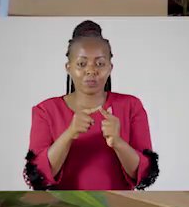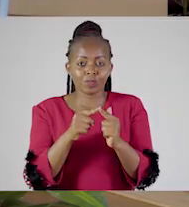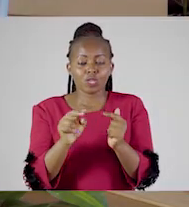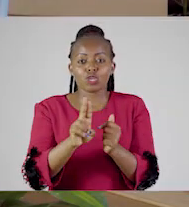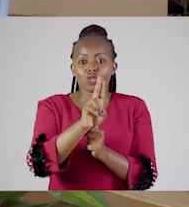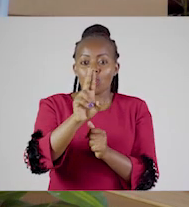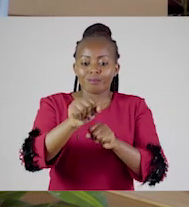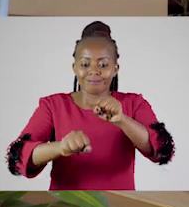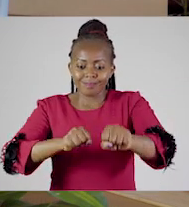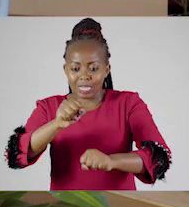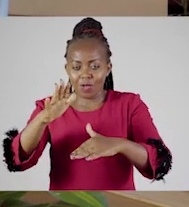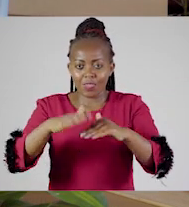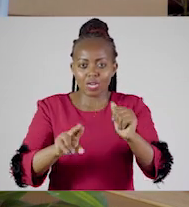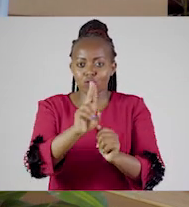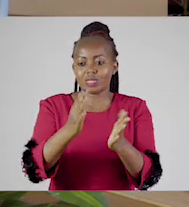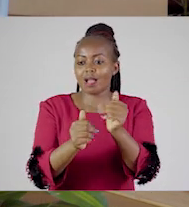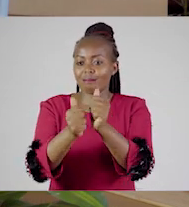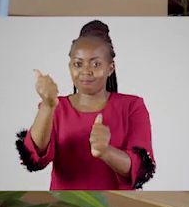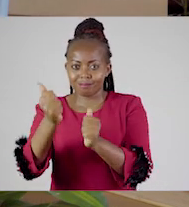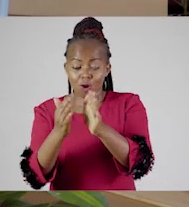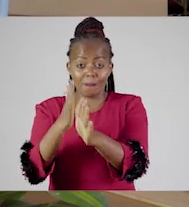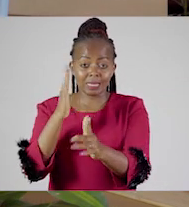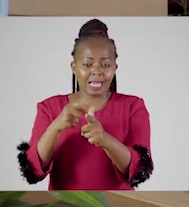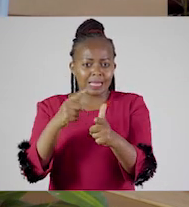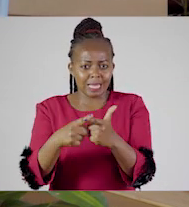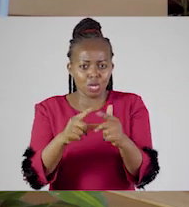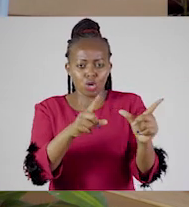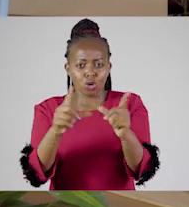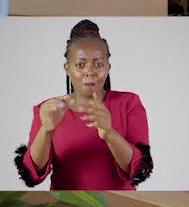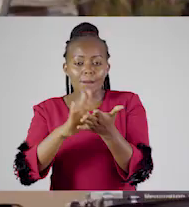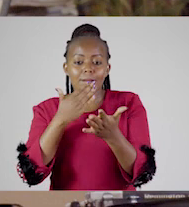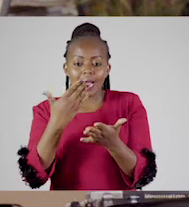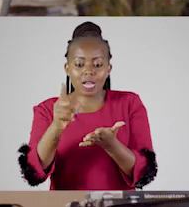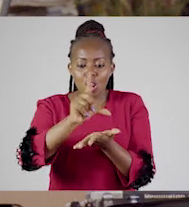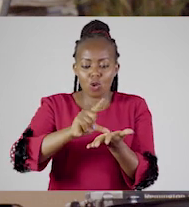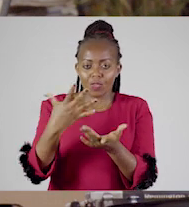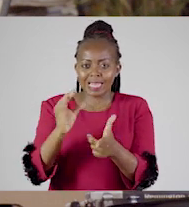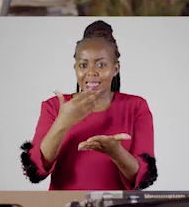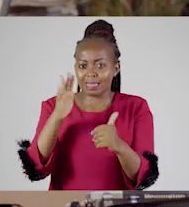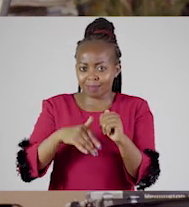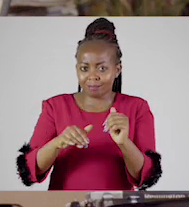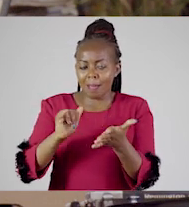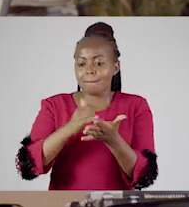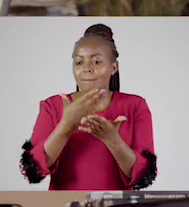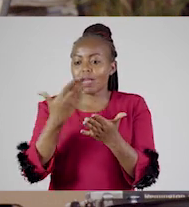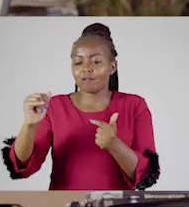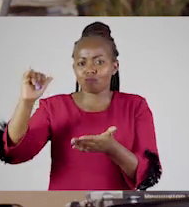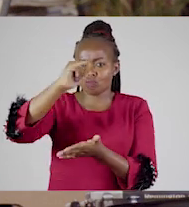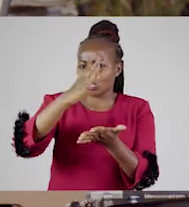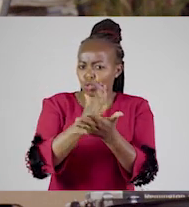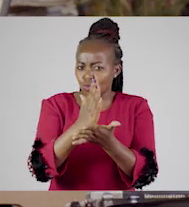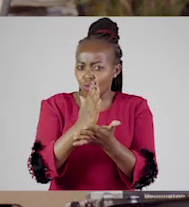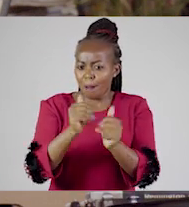of taking a bus. Yeah. Or to purchase local goods instead of imported ones. These tools are readily available